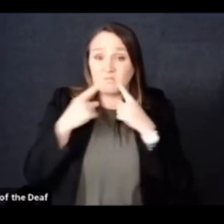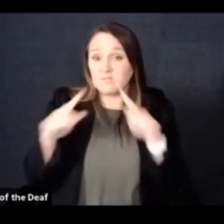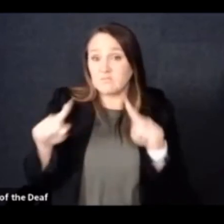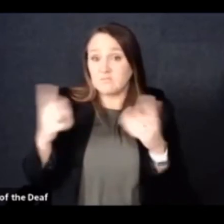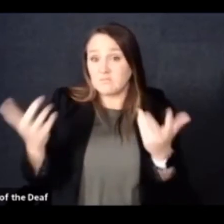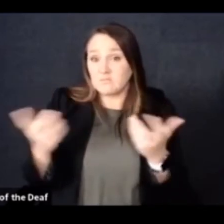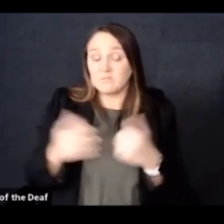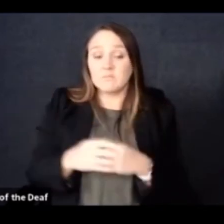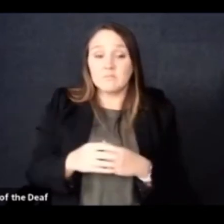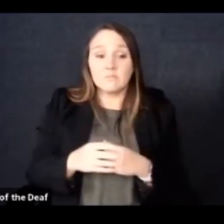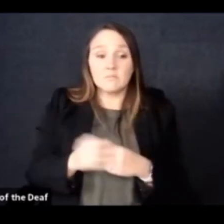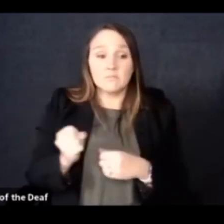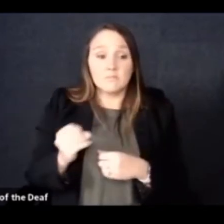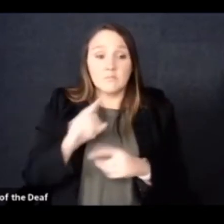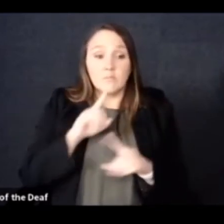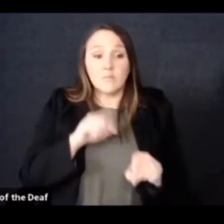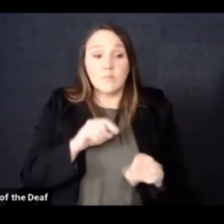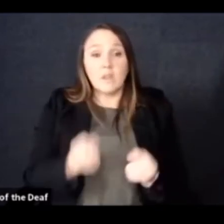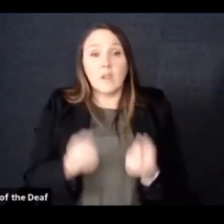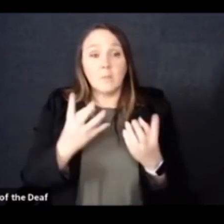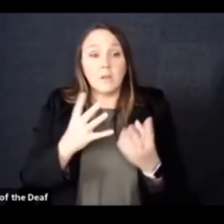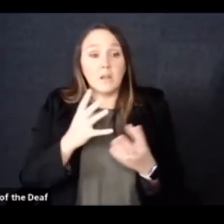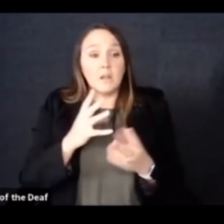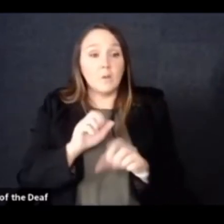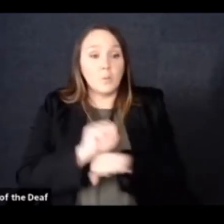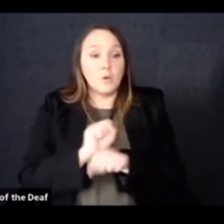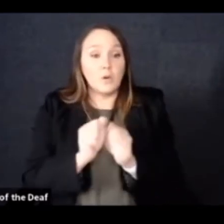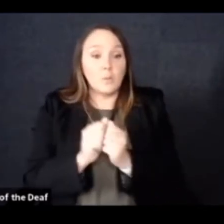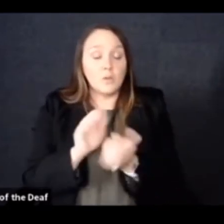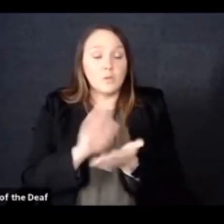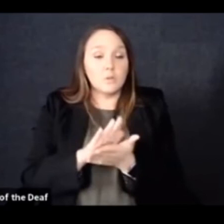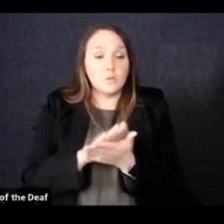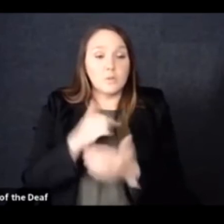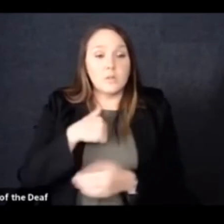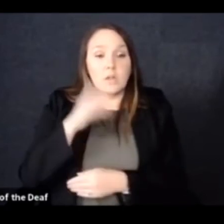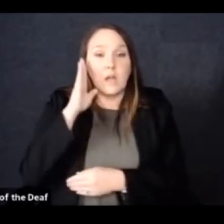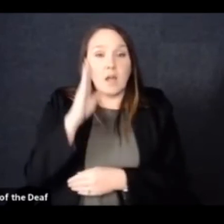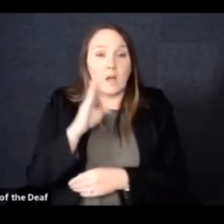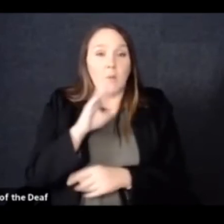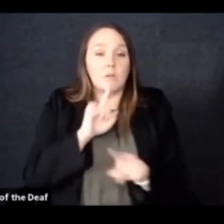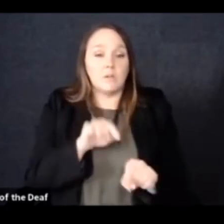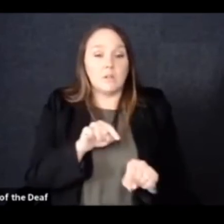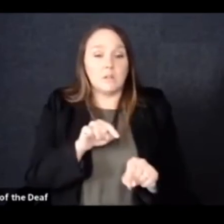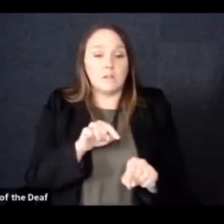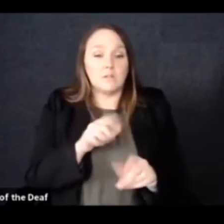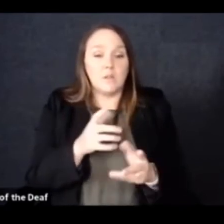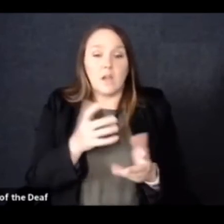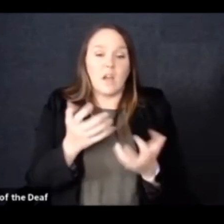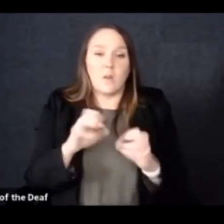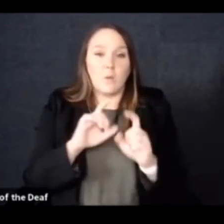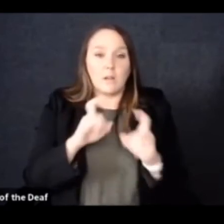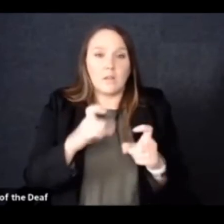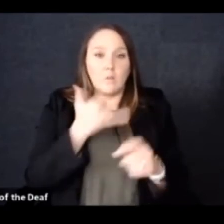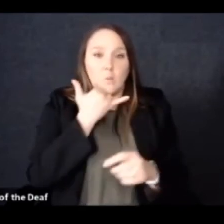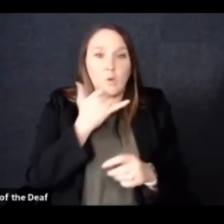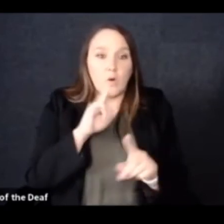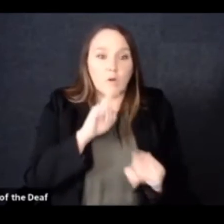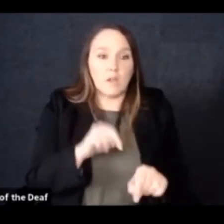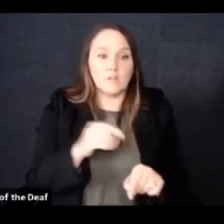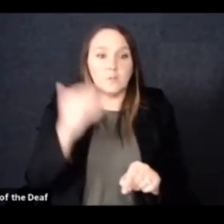So do I have an answer for how many? I'm going to get an answer to him. We'll get you an answer. I don't want to give you the wrong answer. We know it's more than